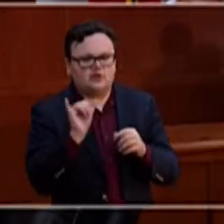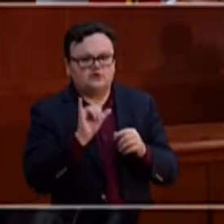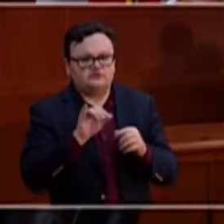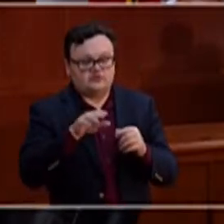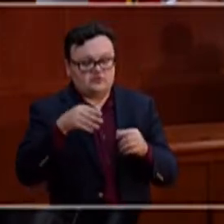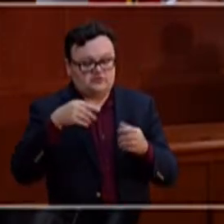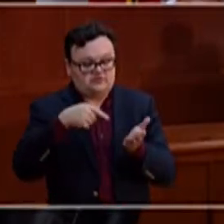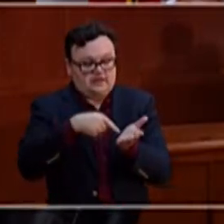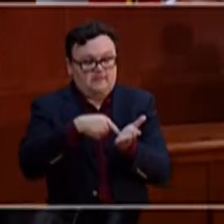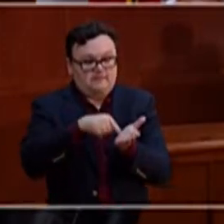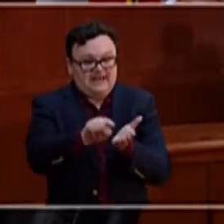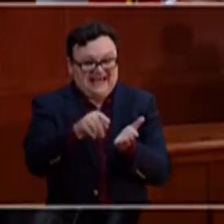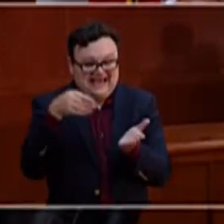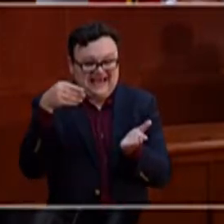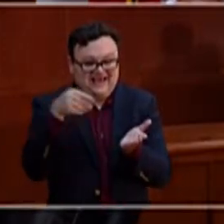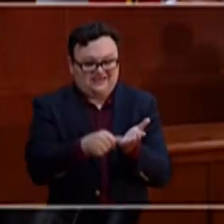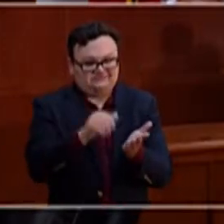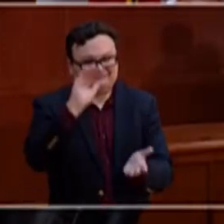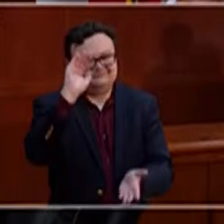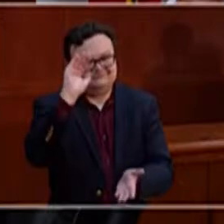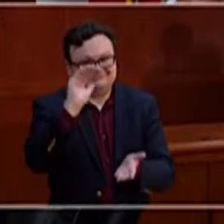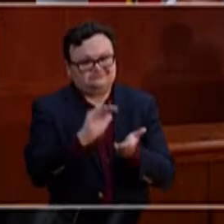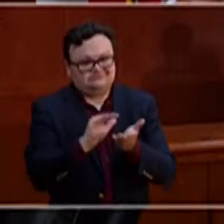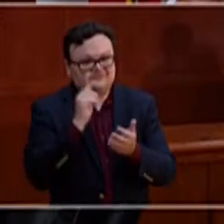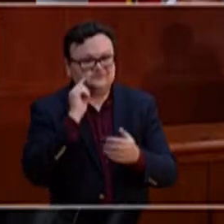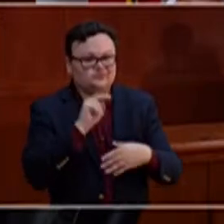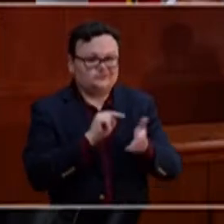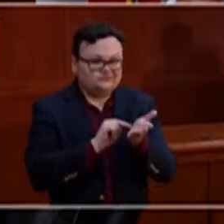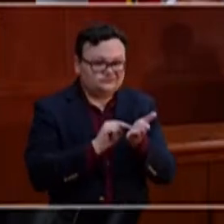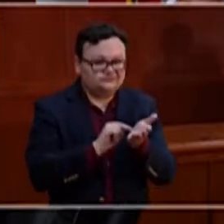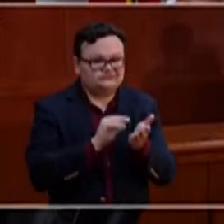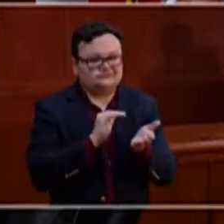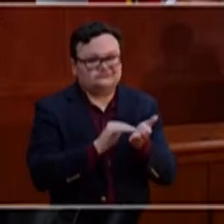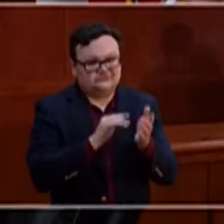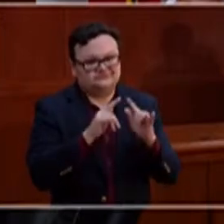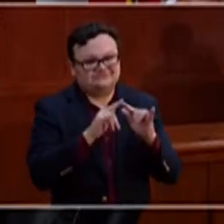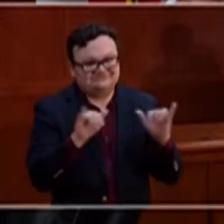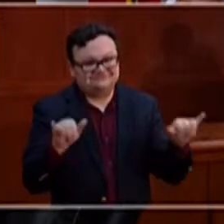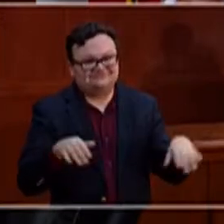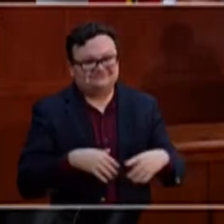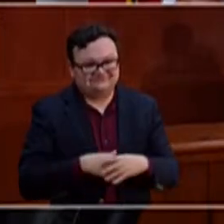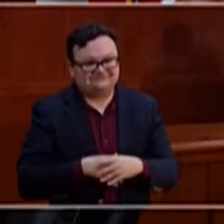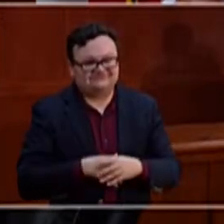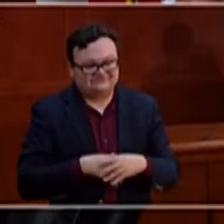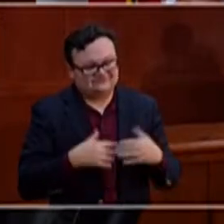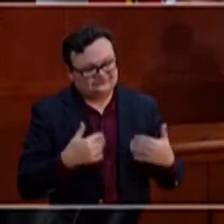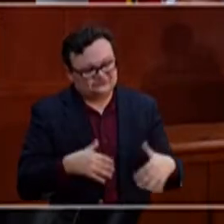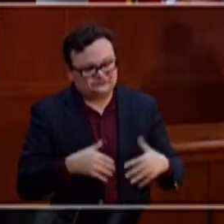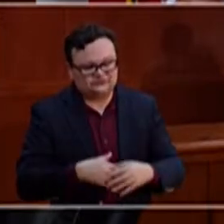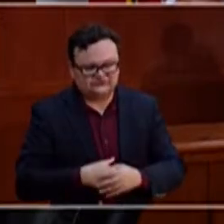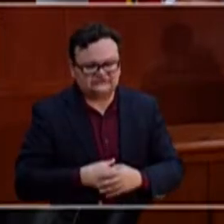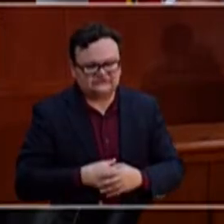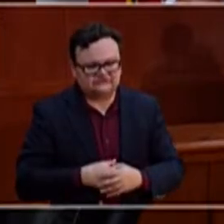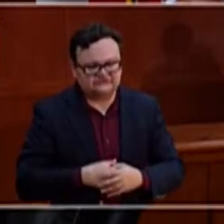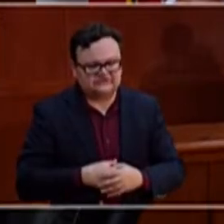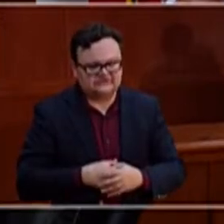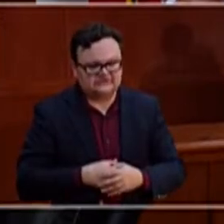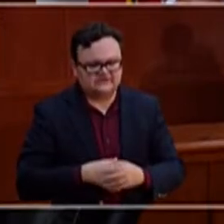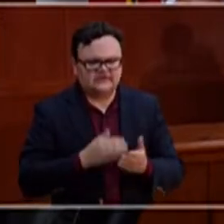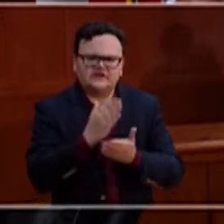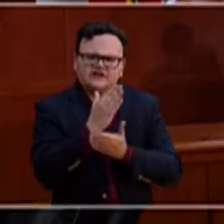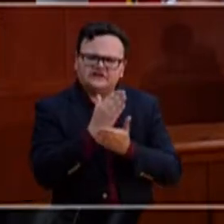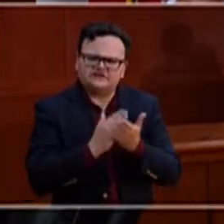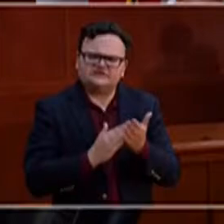So people were being financially impacted pretty significantly throughout the state. Again, some of those other pockets of the state that weren't